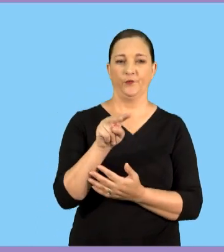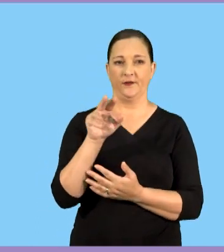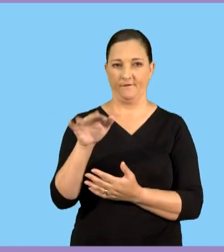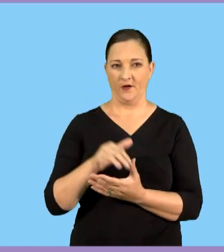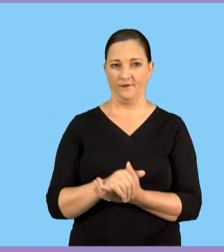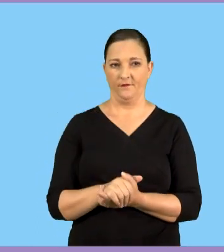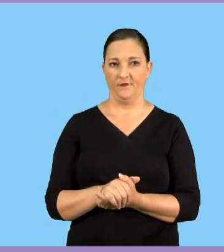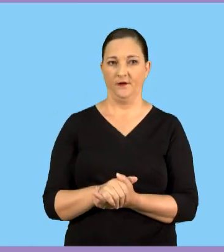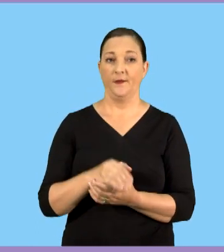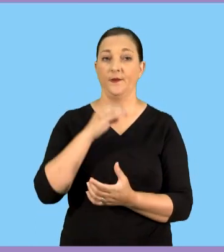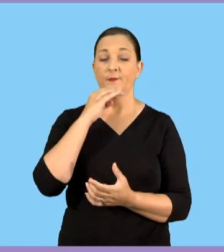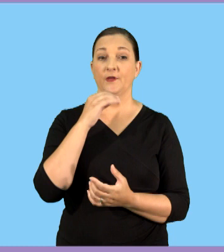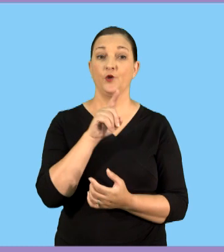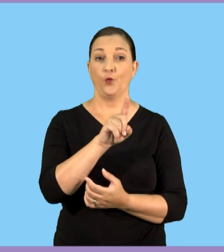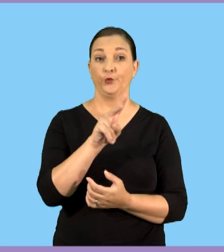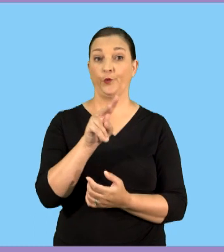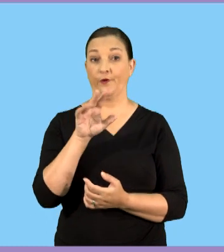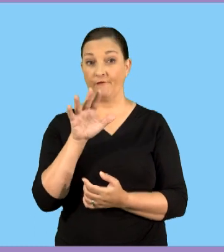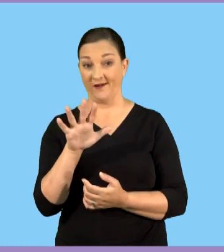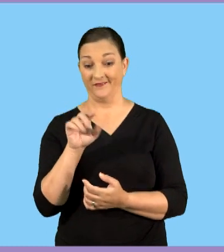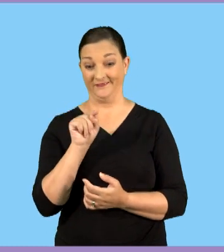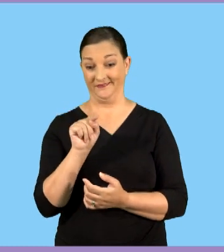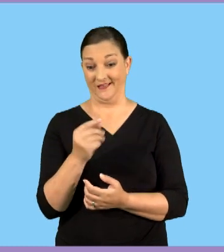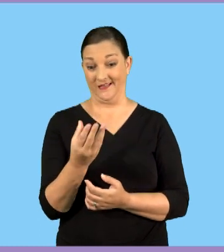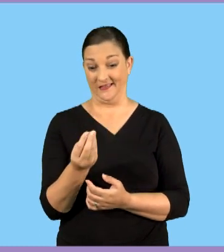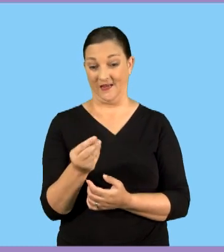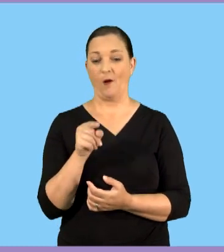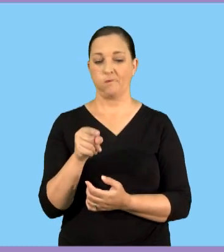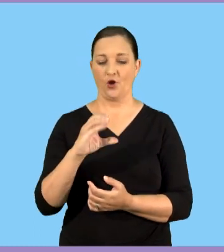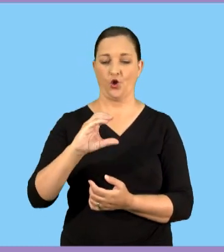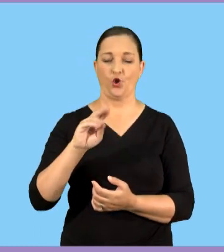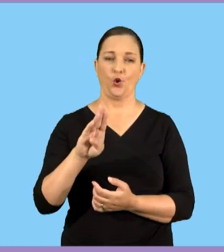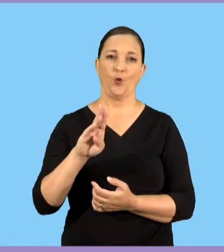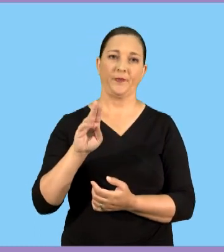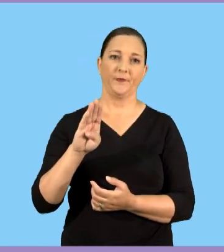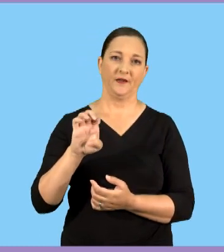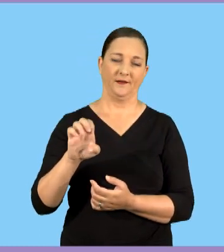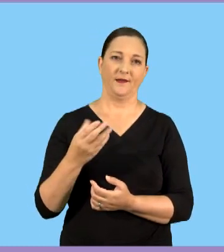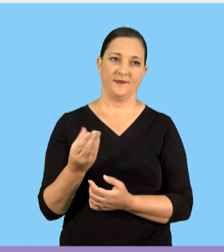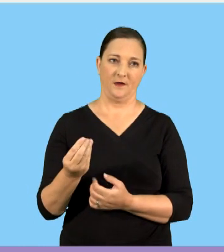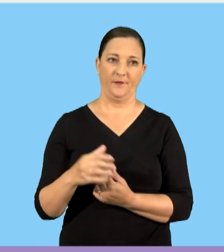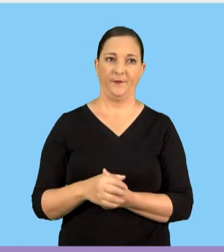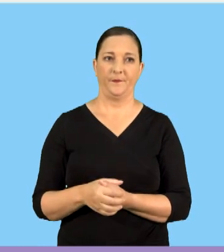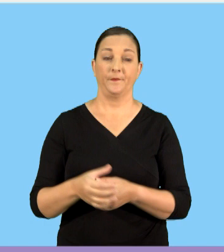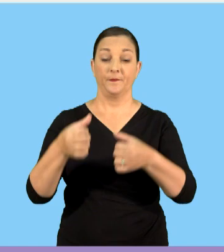answer of 125. This means that the 125 is the cube